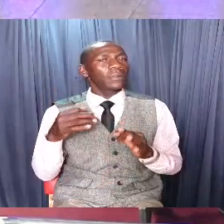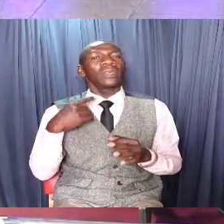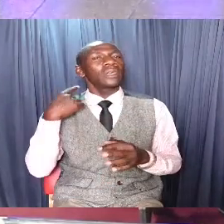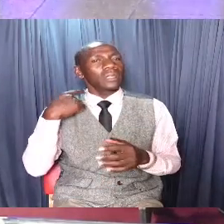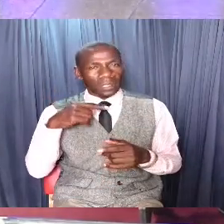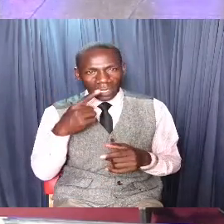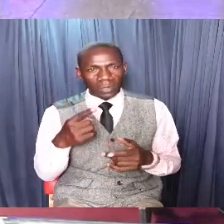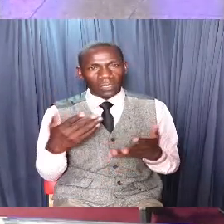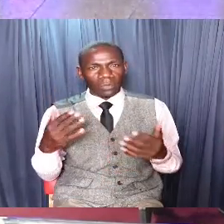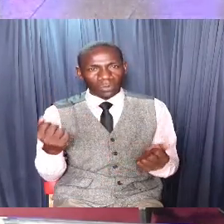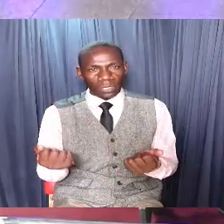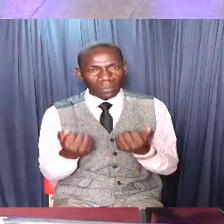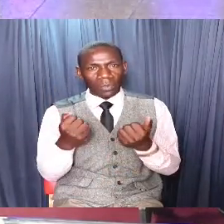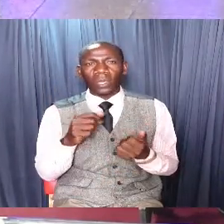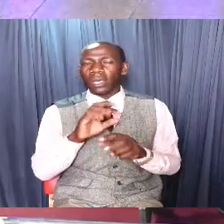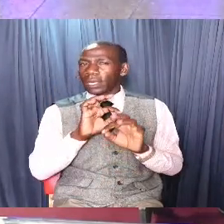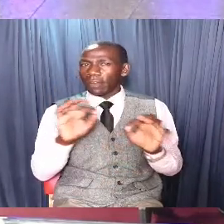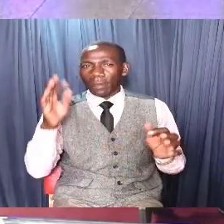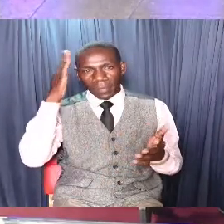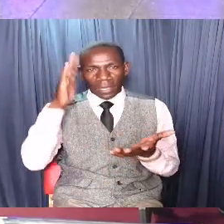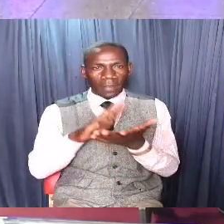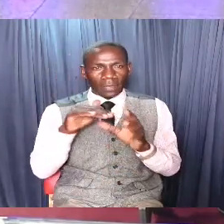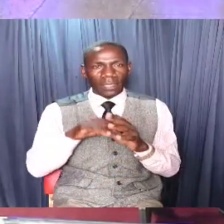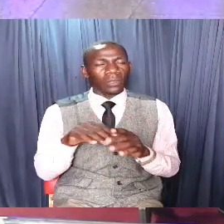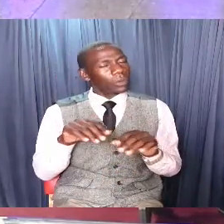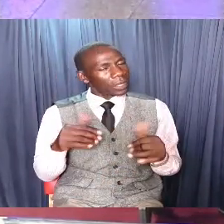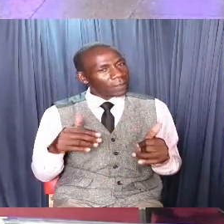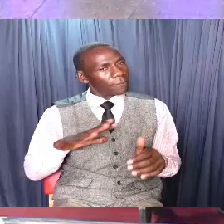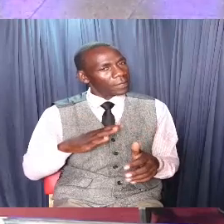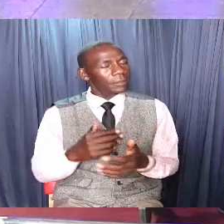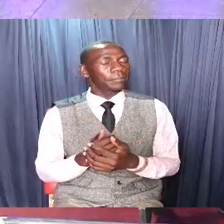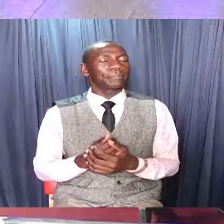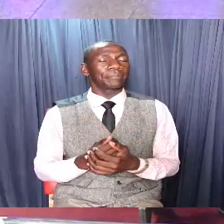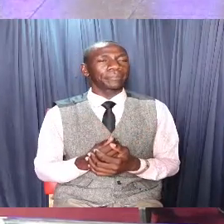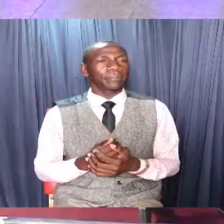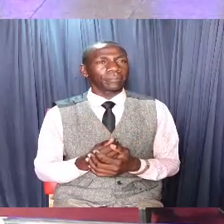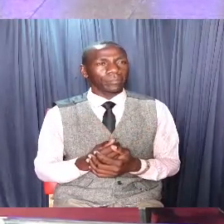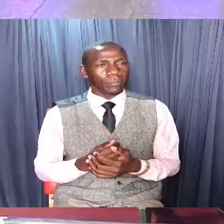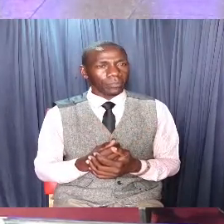even if he tells you something to save, you'll never believe in that. Oh, right.